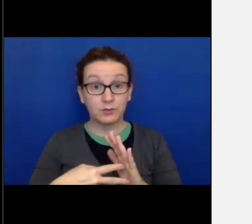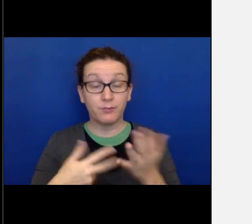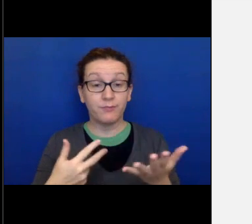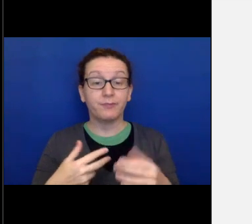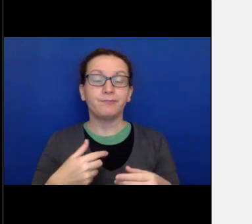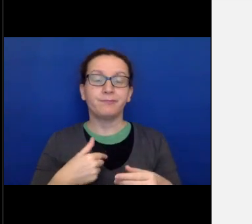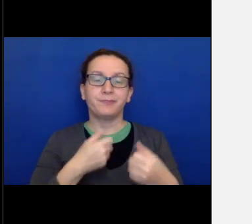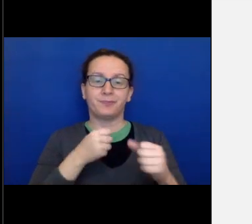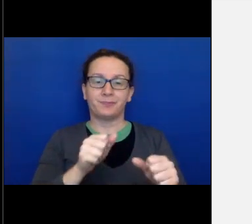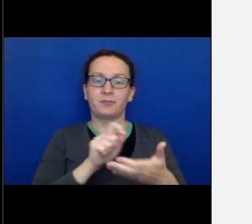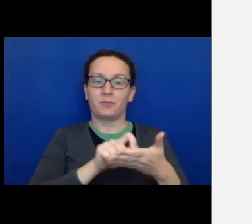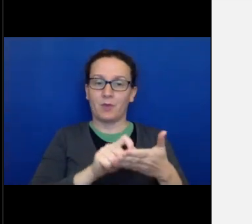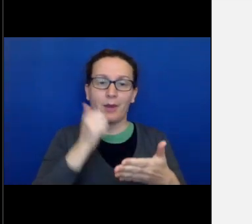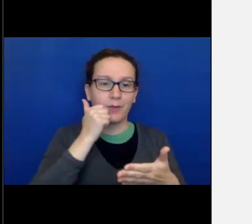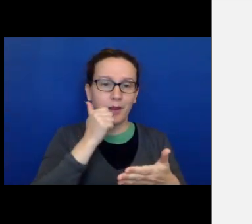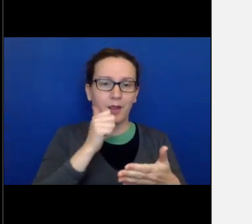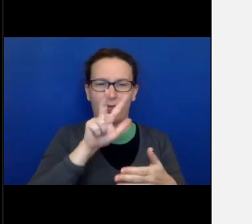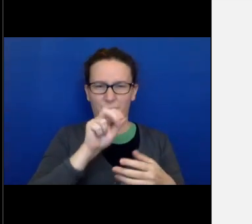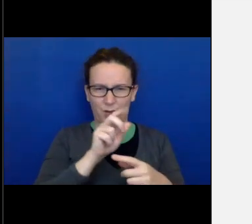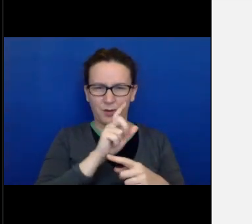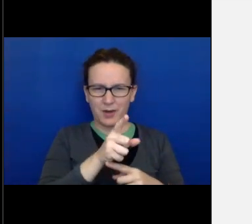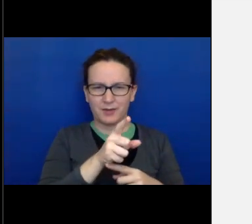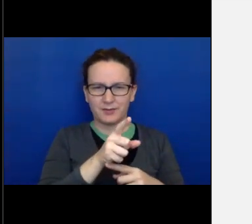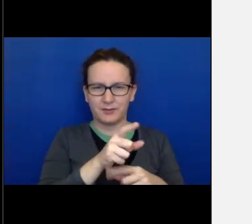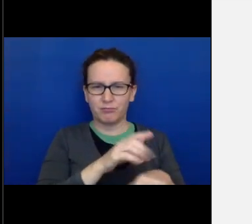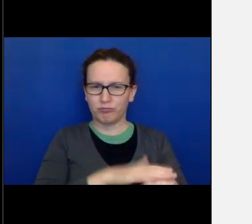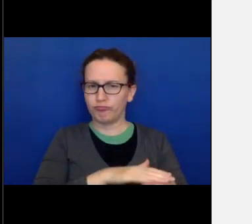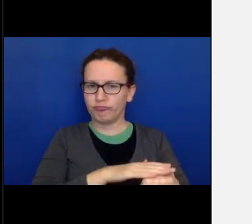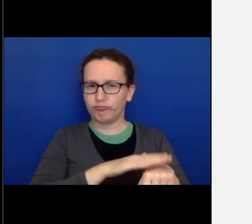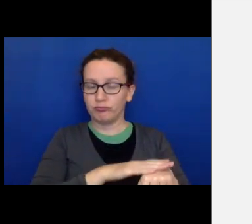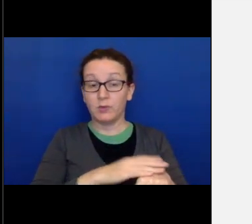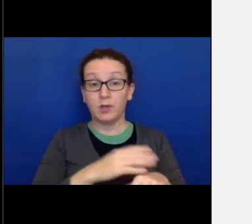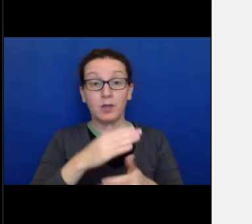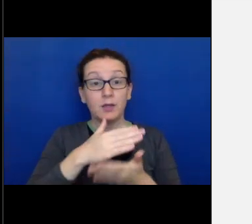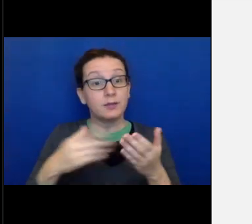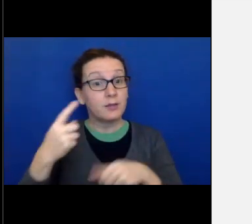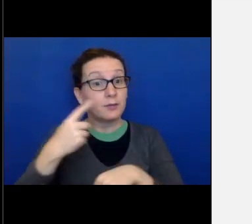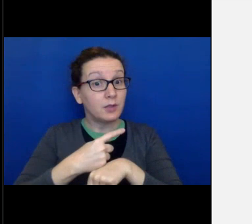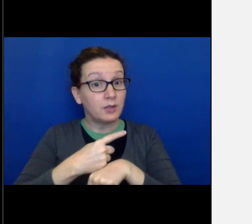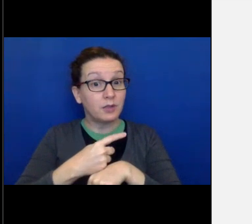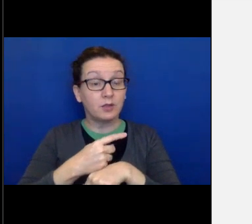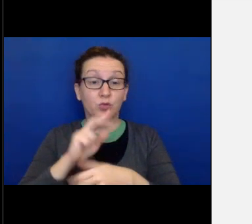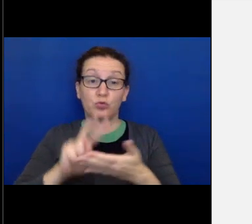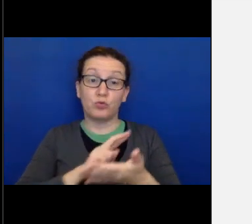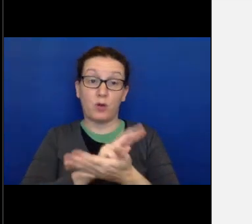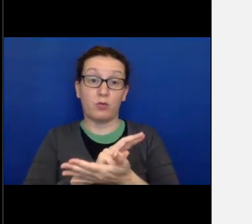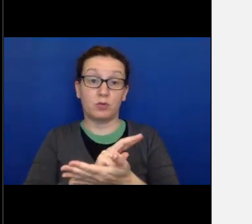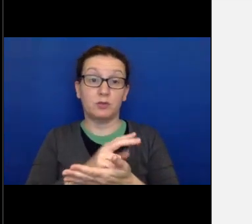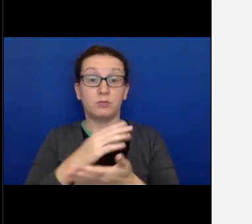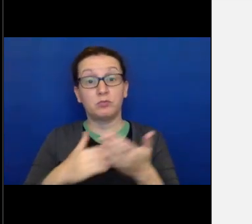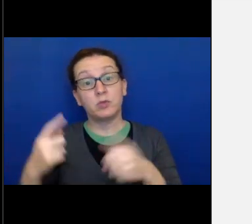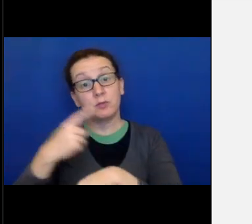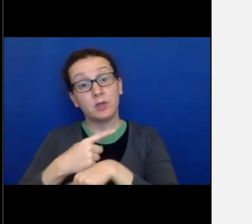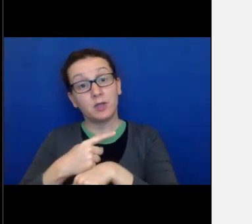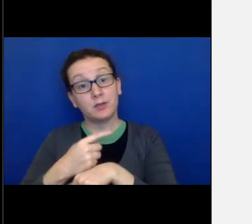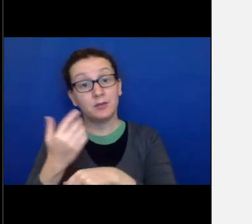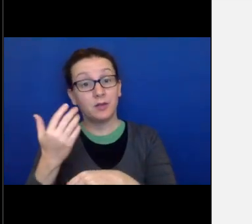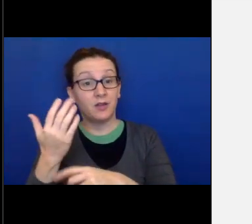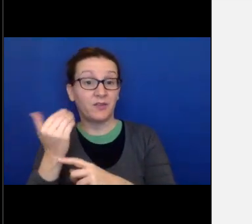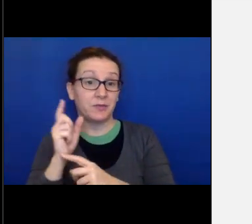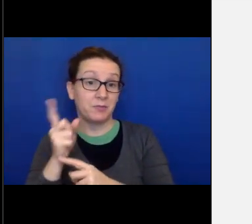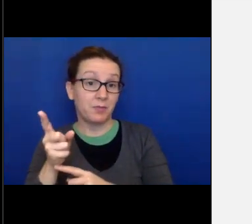try to write every day for at least 30 minutes. And some days it might look like 2 hours. Some days it might look more like 15